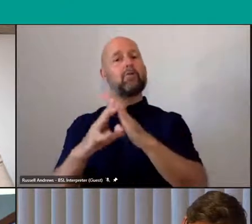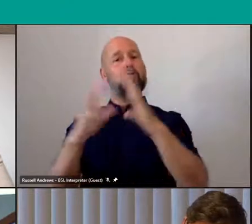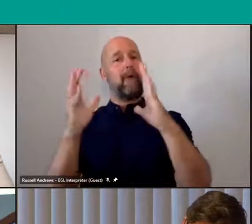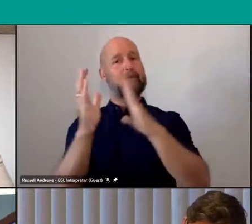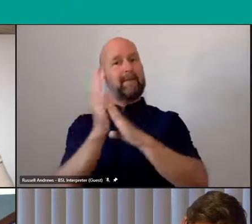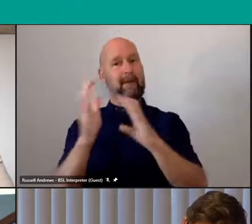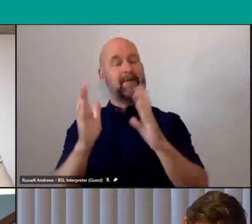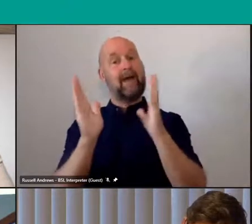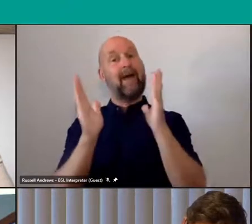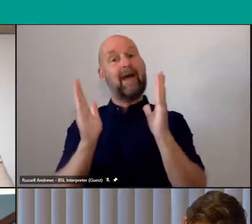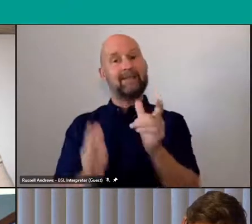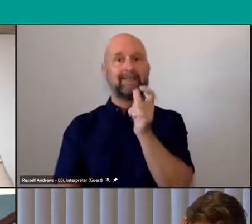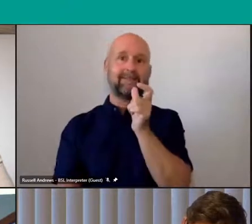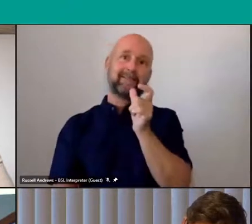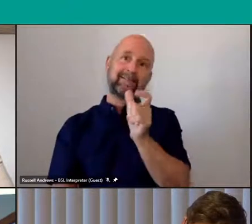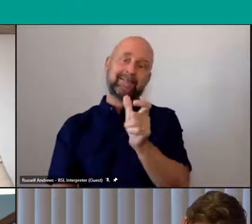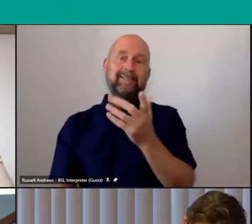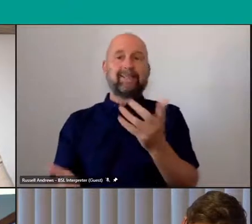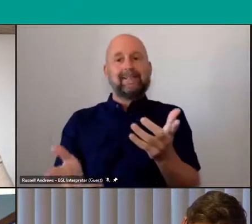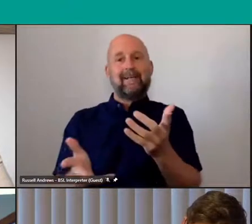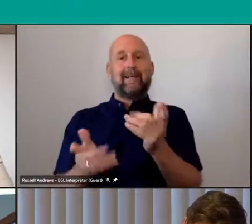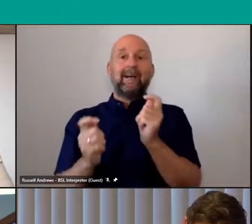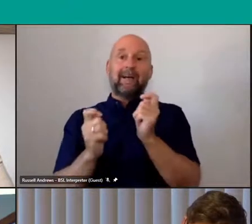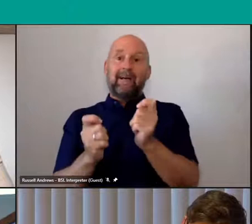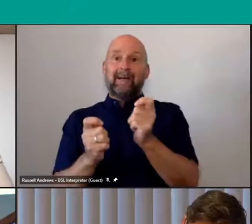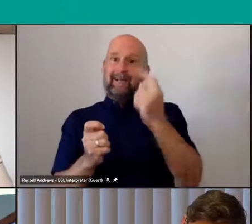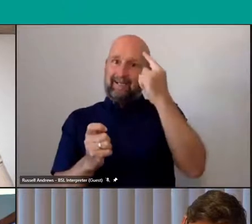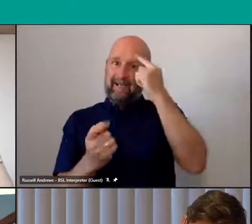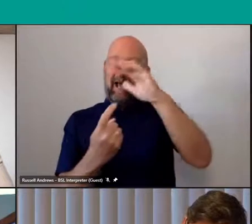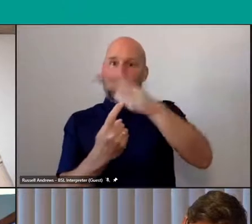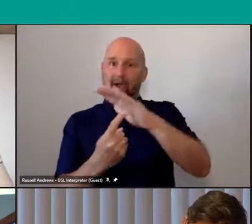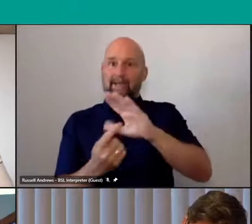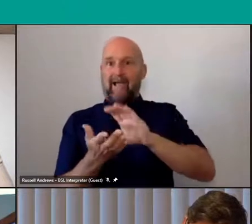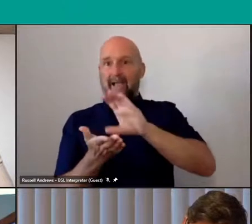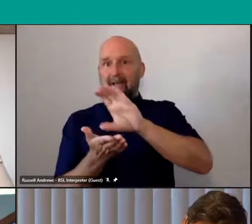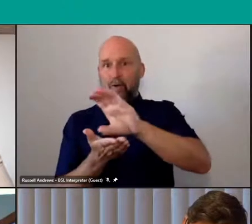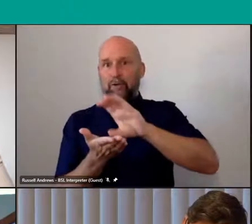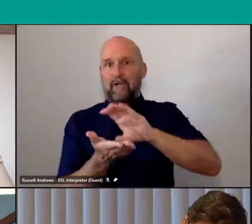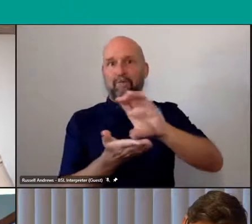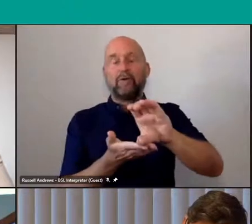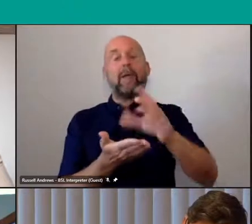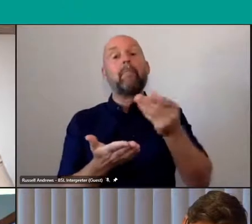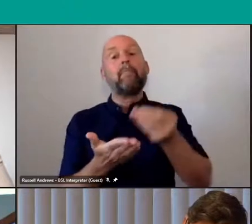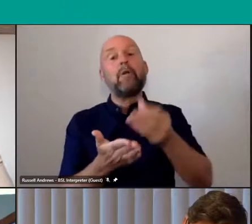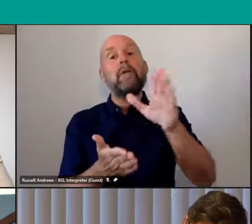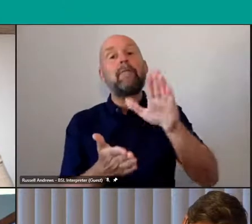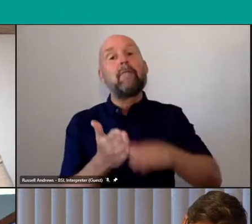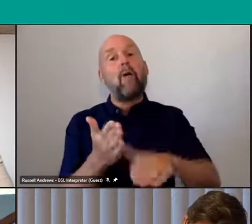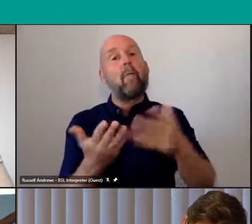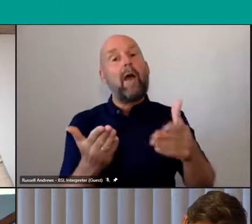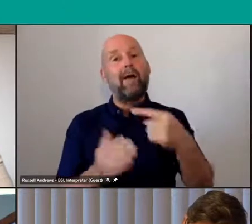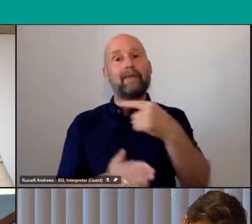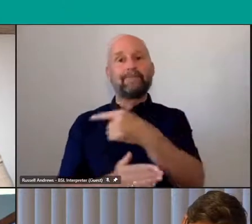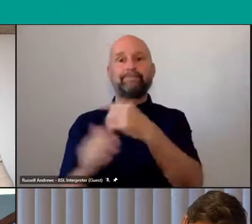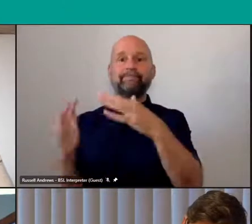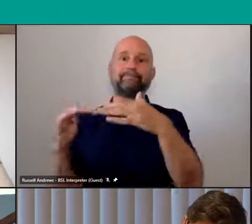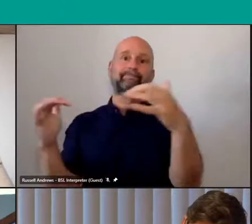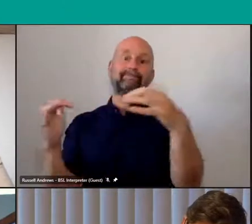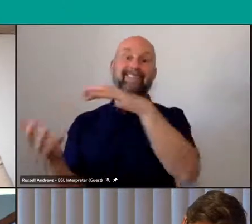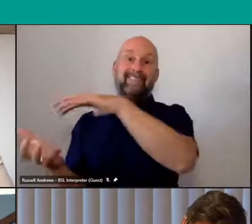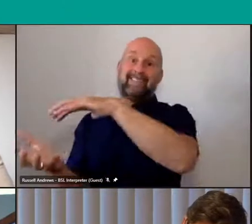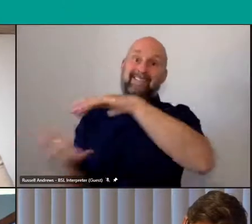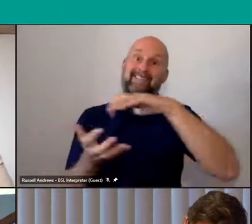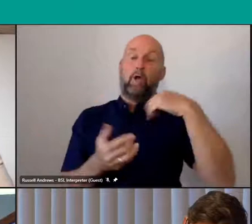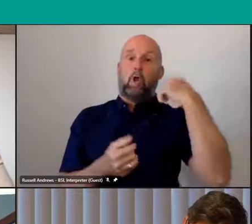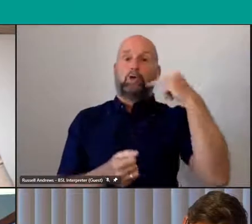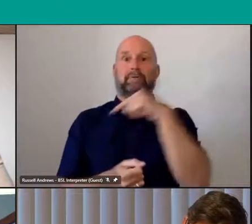use the language of prize deliberately, funding and resources and power out of Whitehall. And we support the city region in its ongoing fight